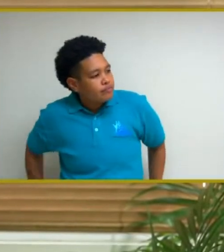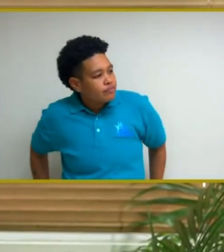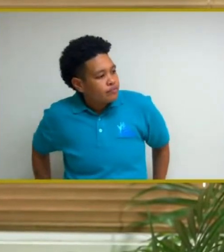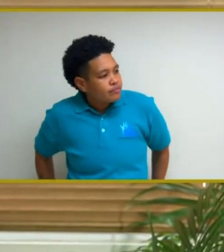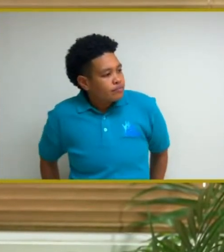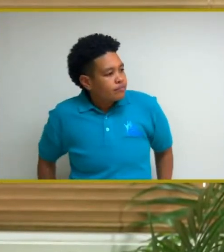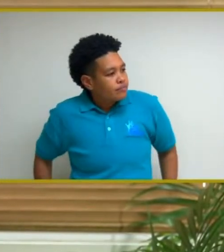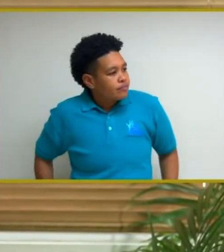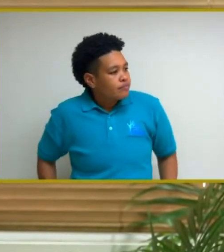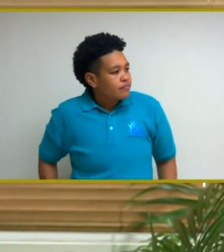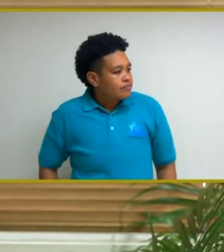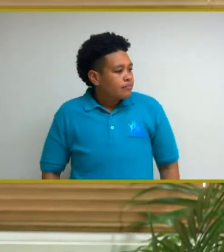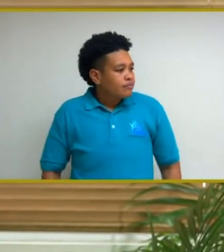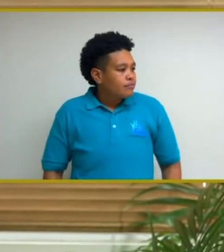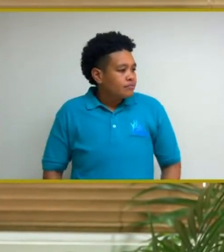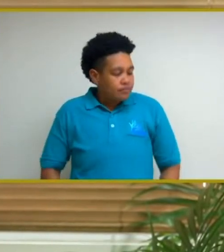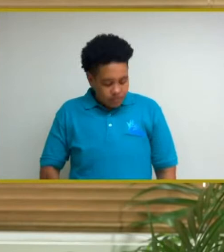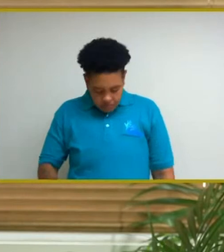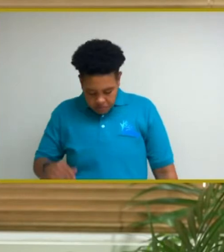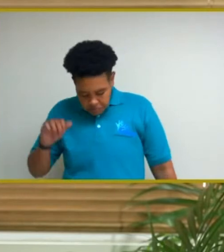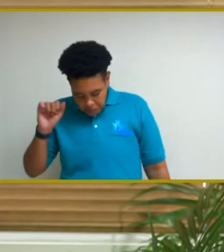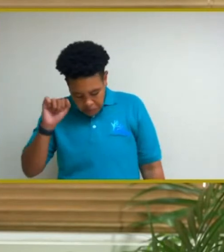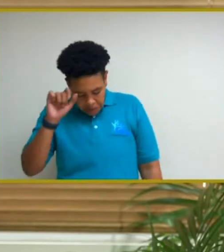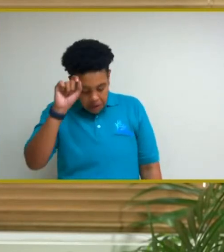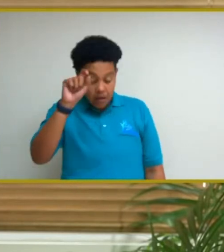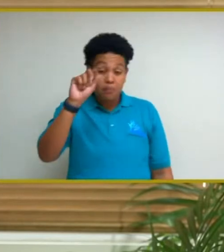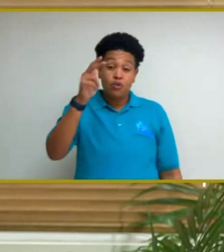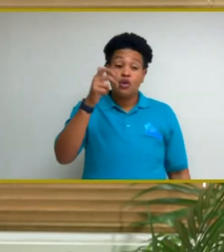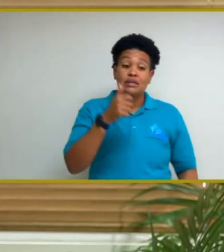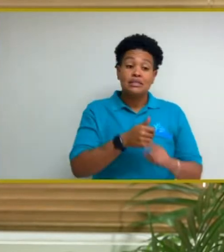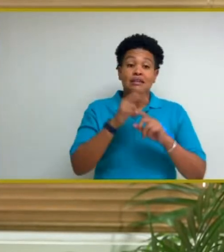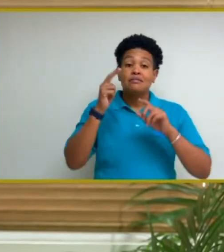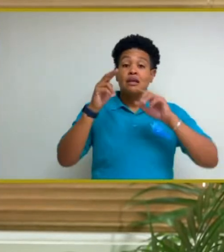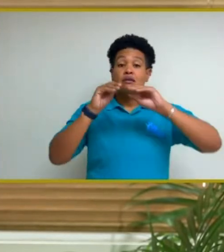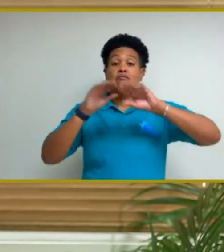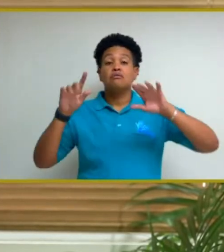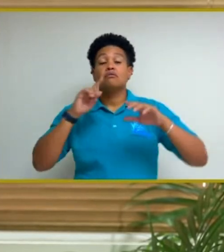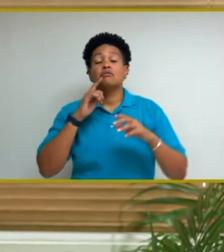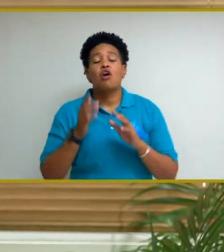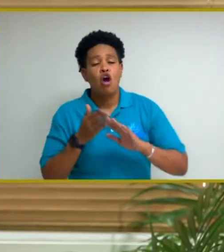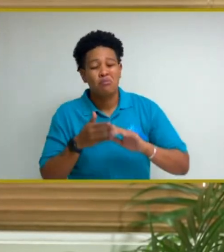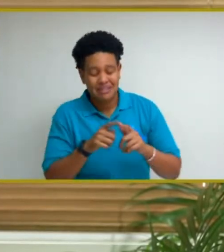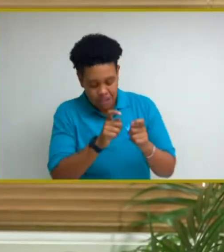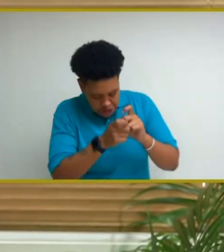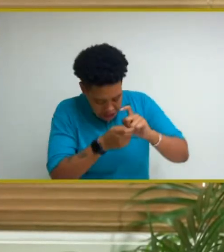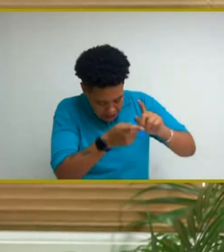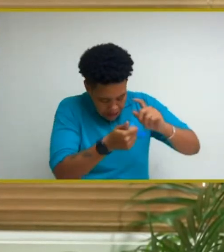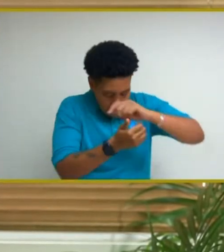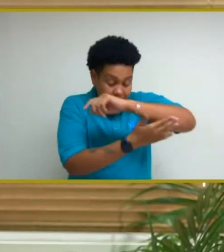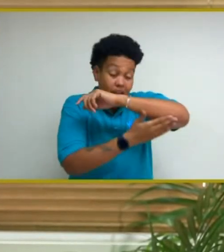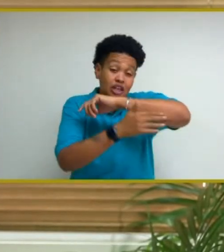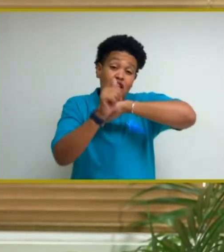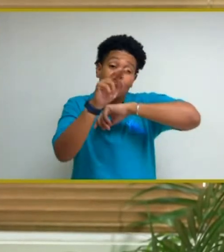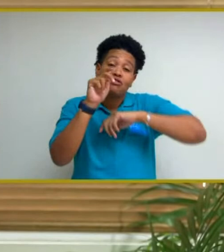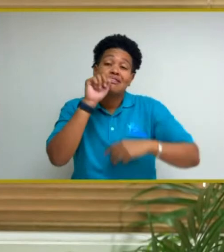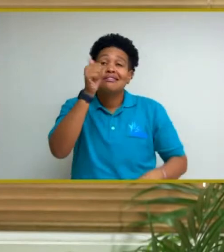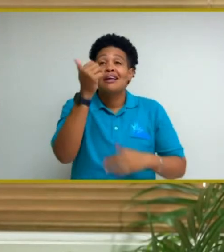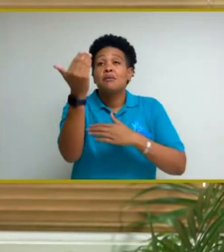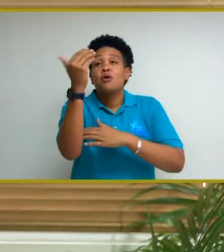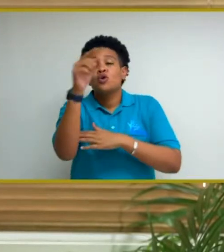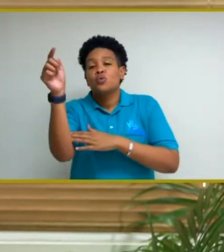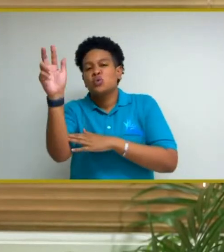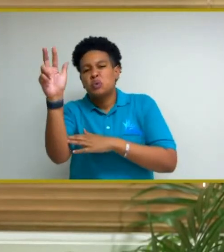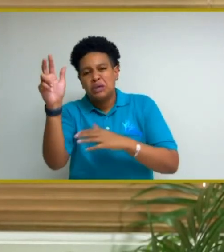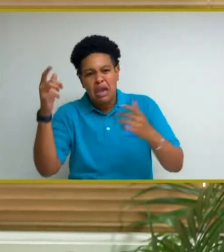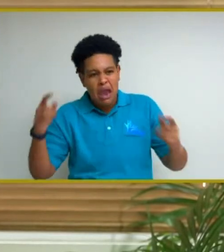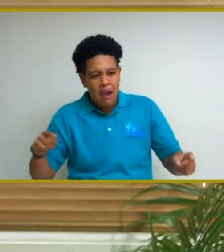second blitz operation with those changes. It will be at the National Arena between 10 a.m. and 3 p.m.